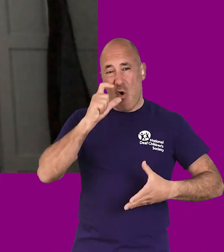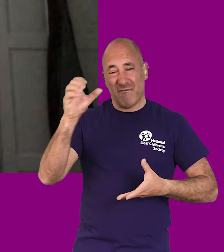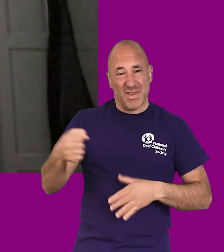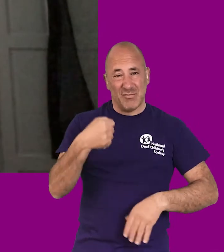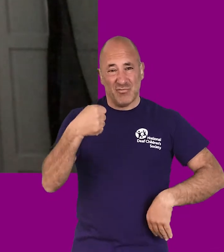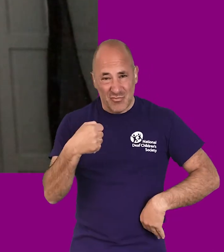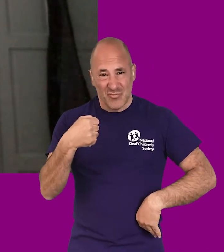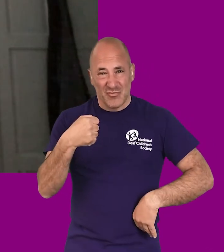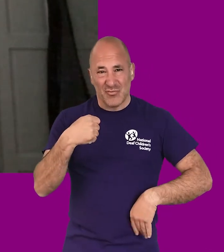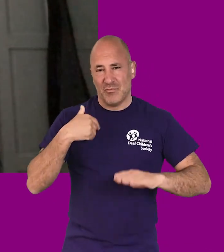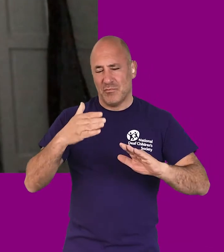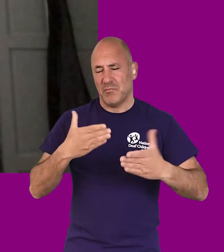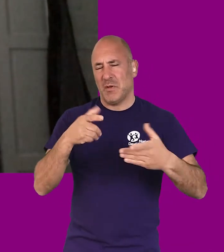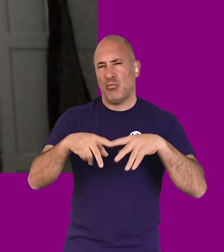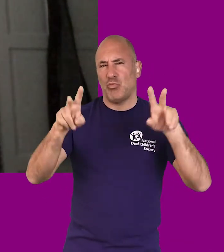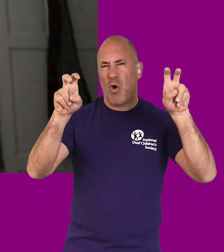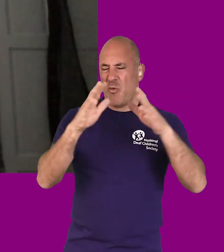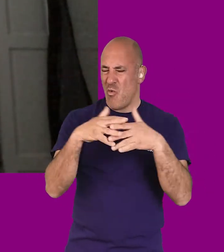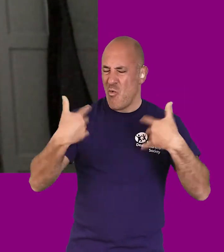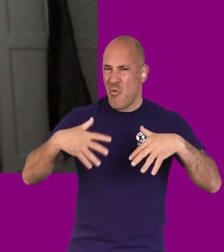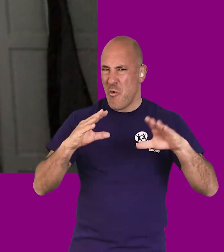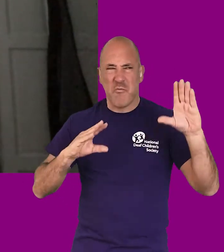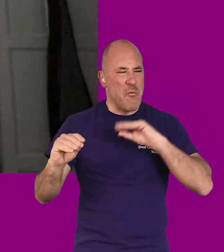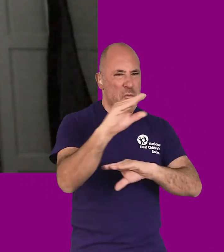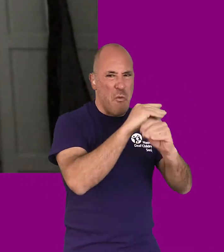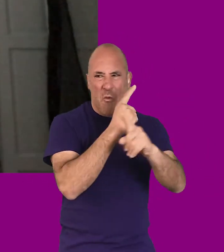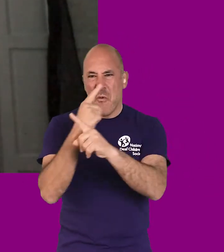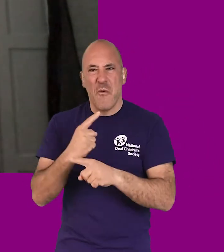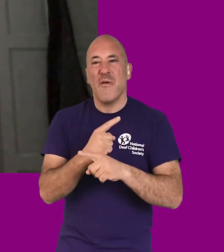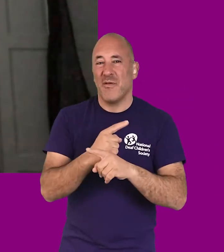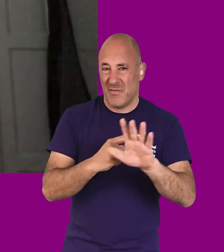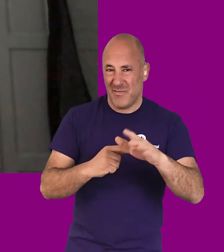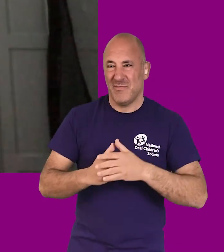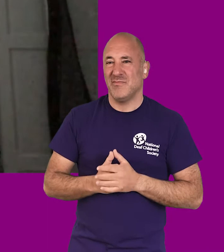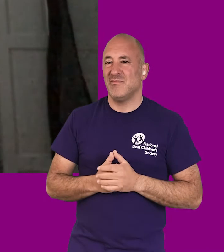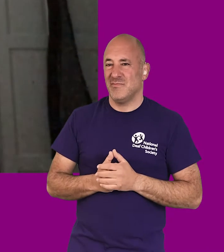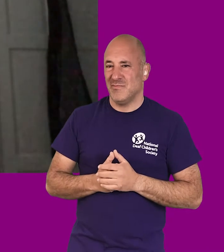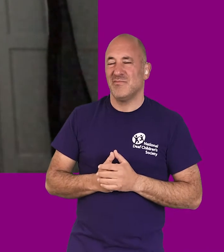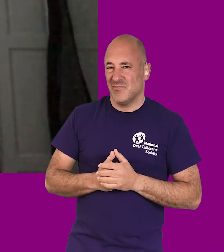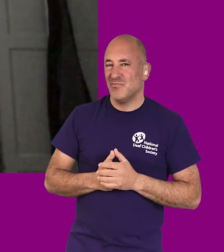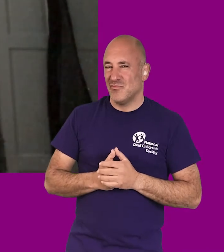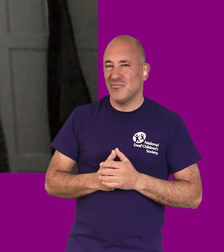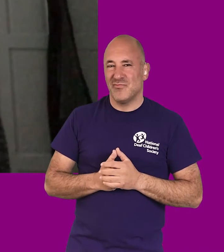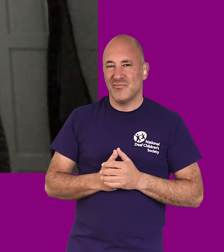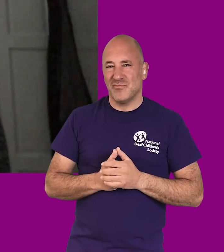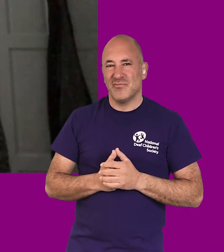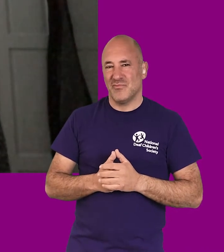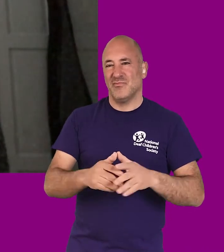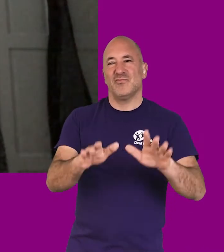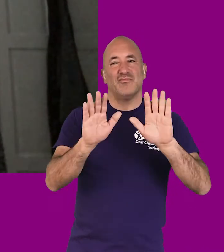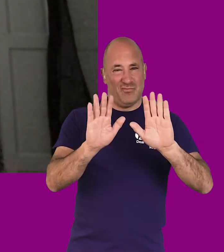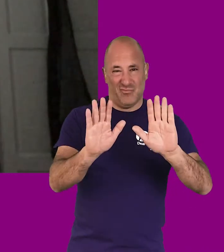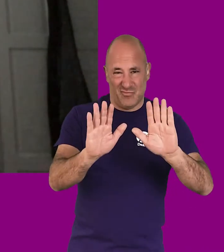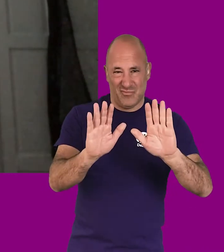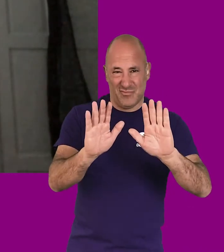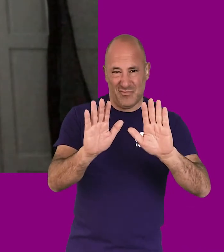with a cup of coffee as I introduce what is our hot topic. So